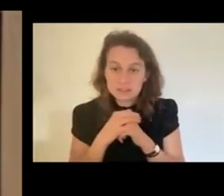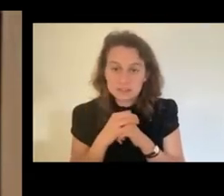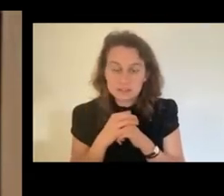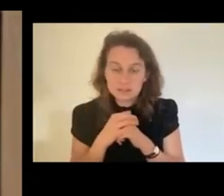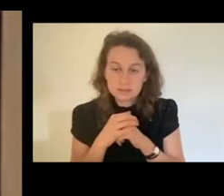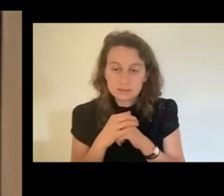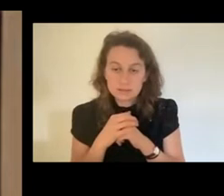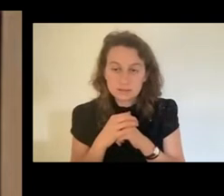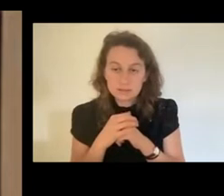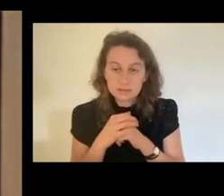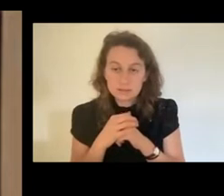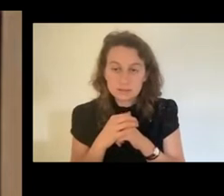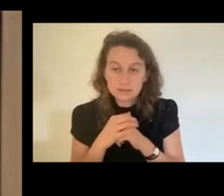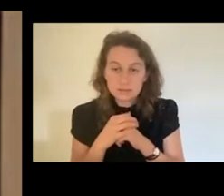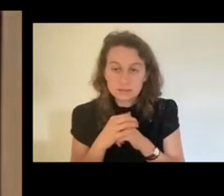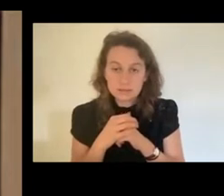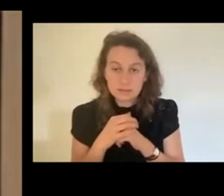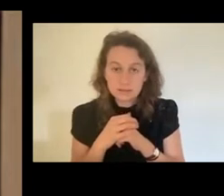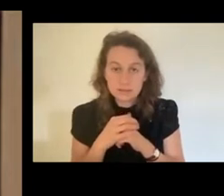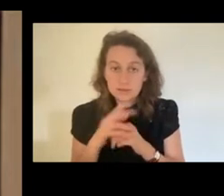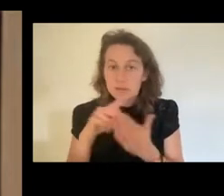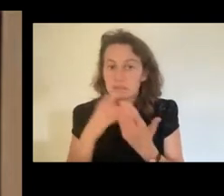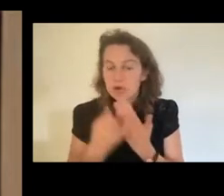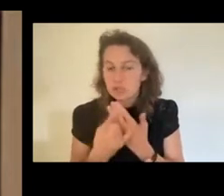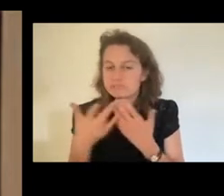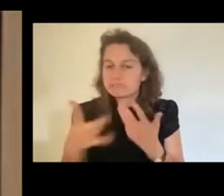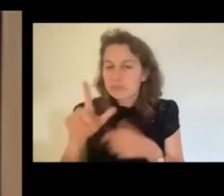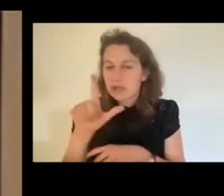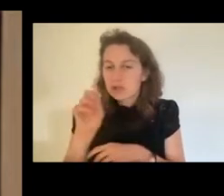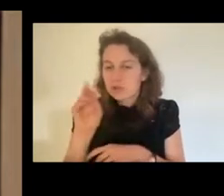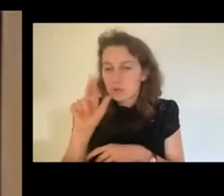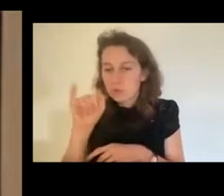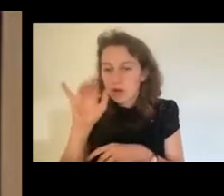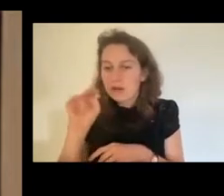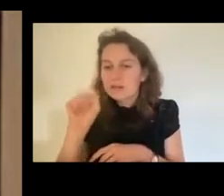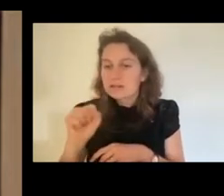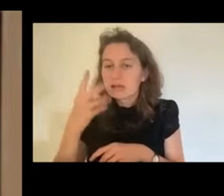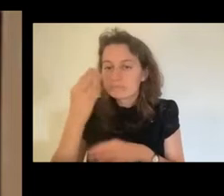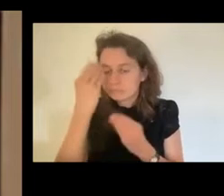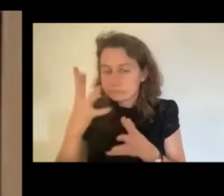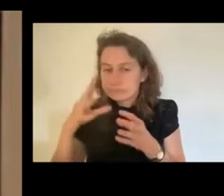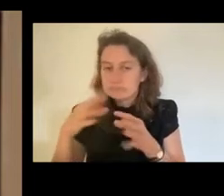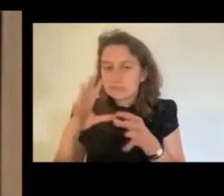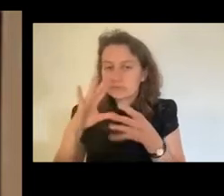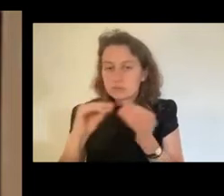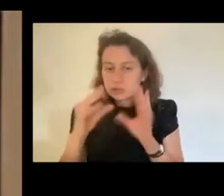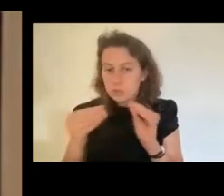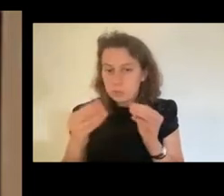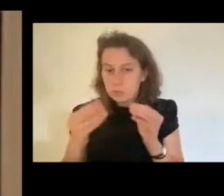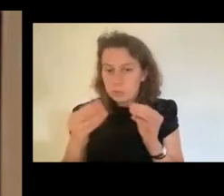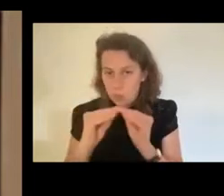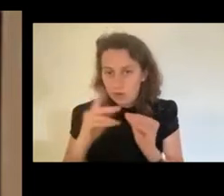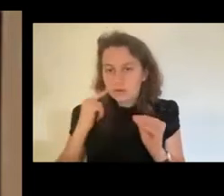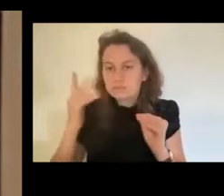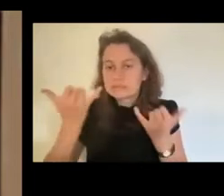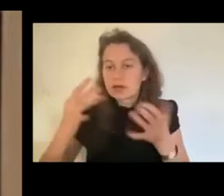project itself, Lorraine can tell you more about the structures and the ideas that come to place. But